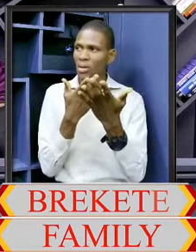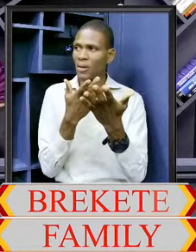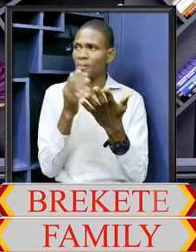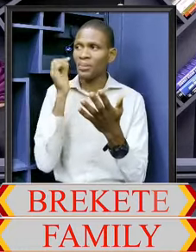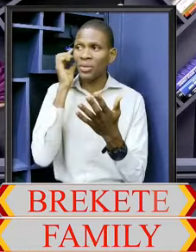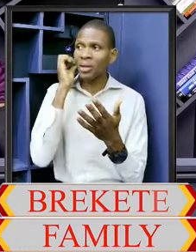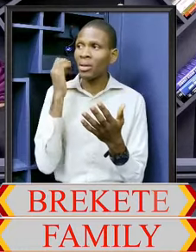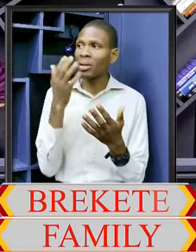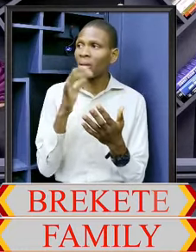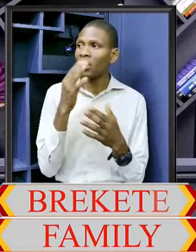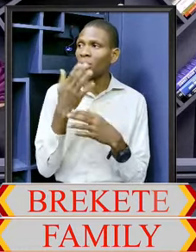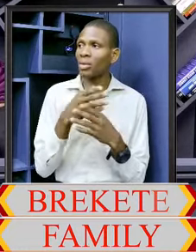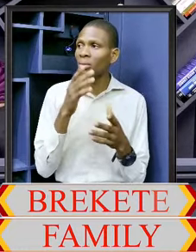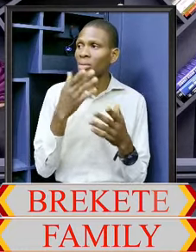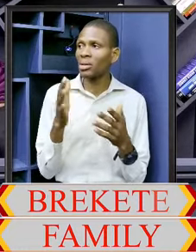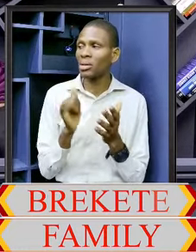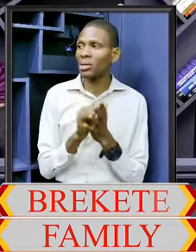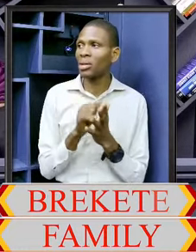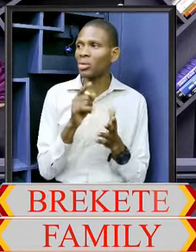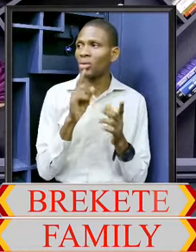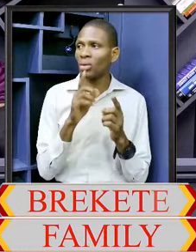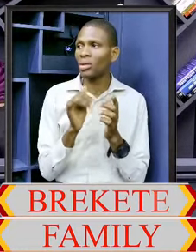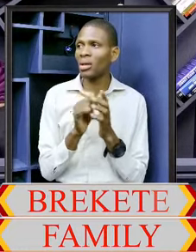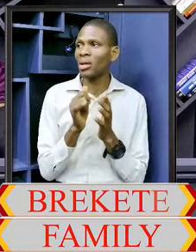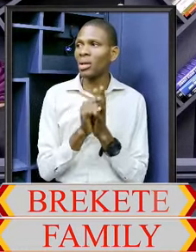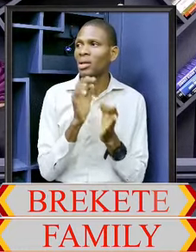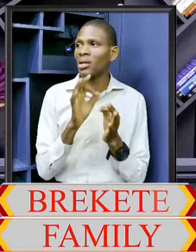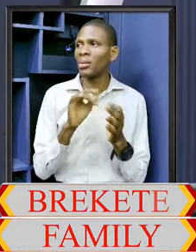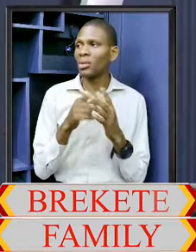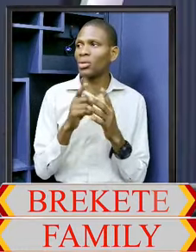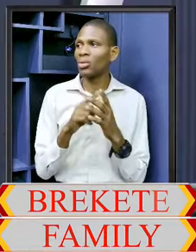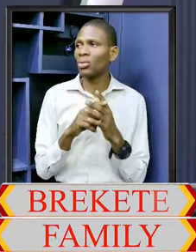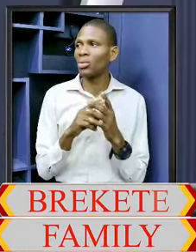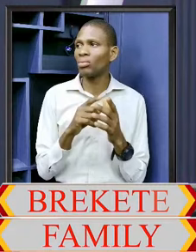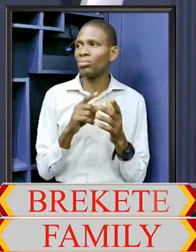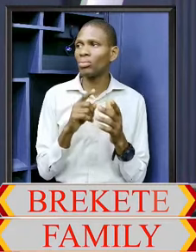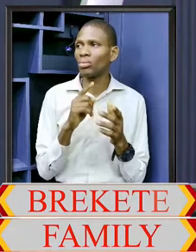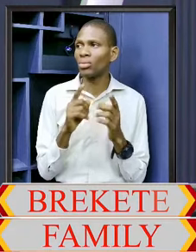some things where you don't talk. Where we say if I begin take you on them.